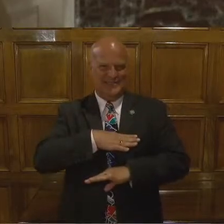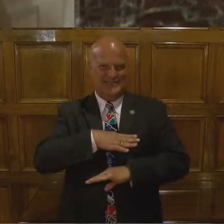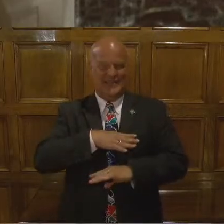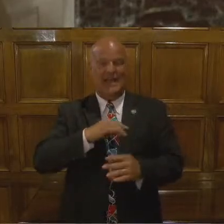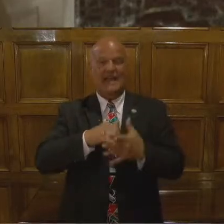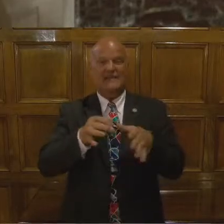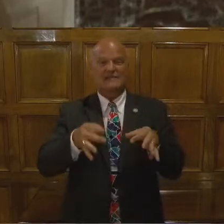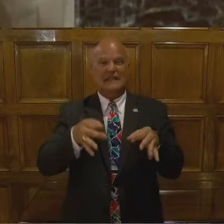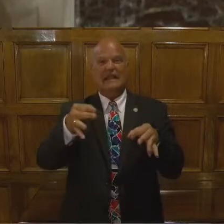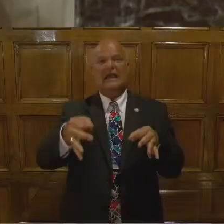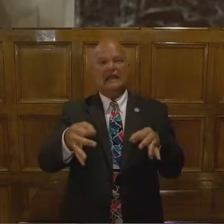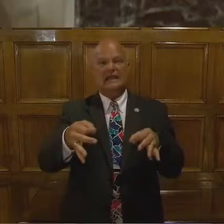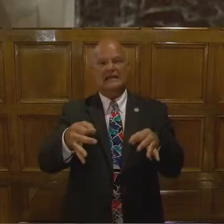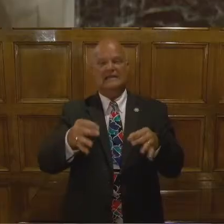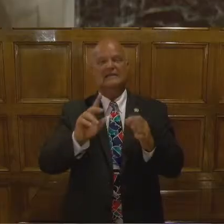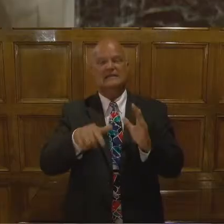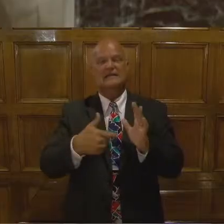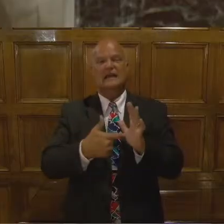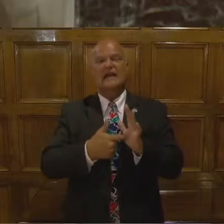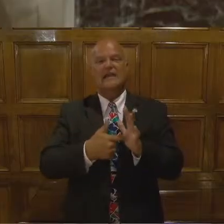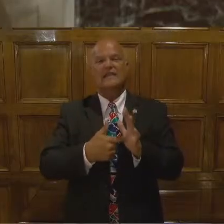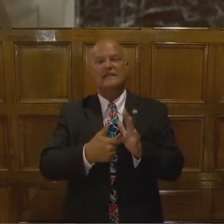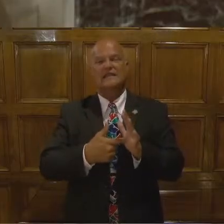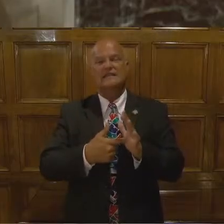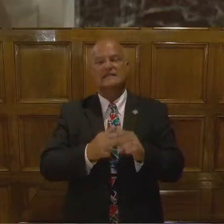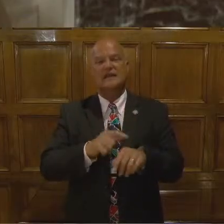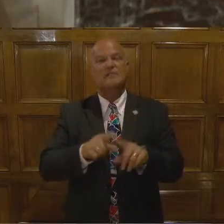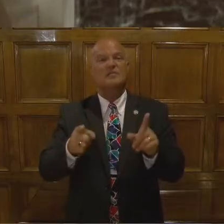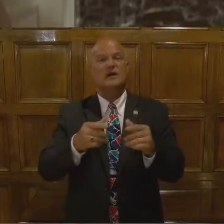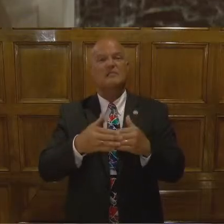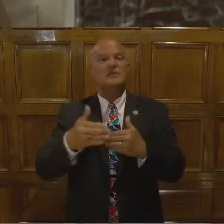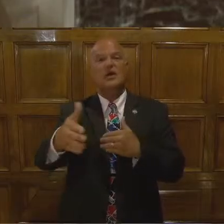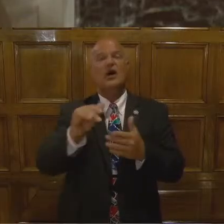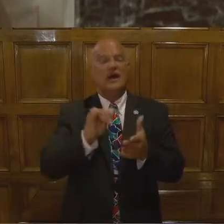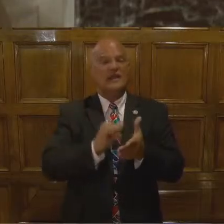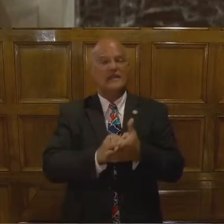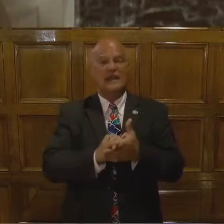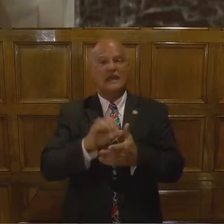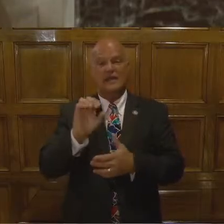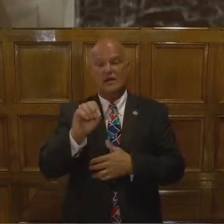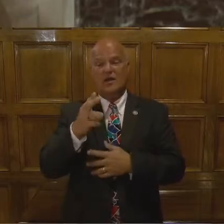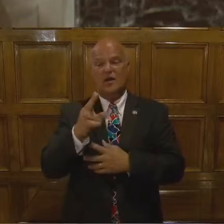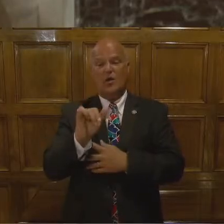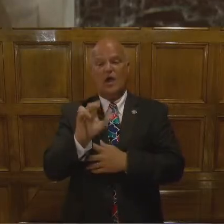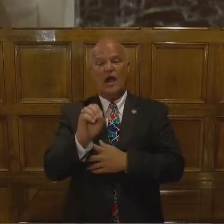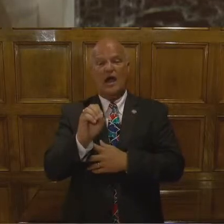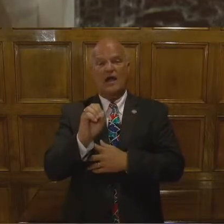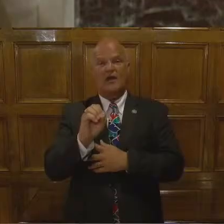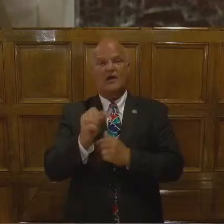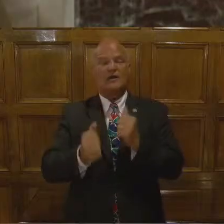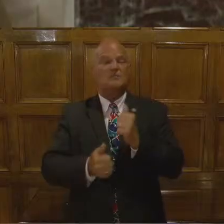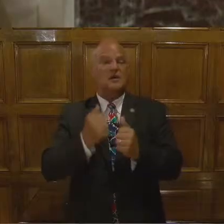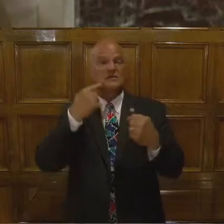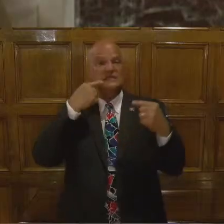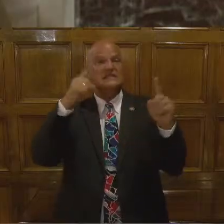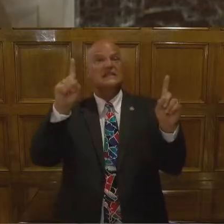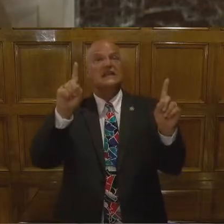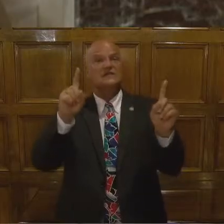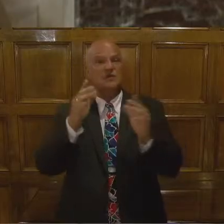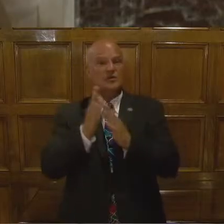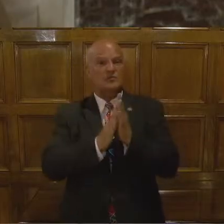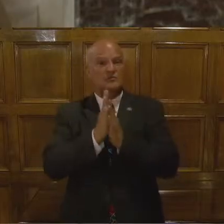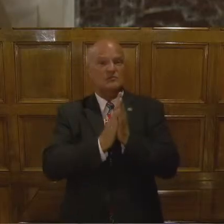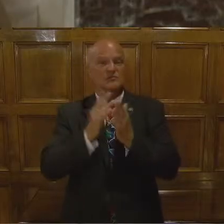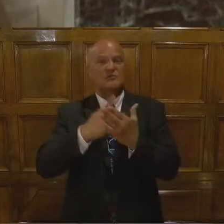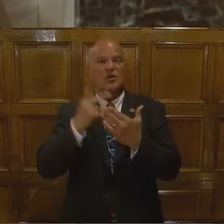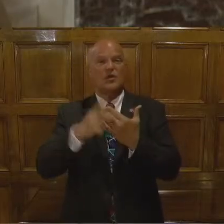was delayed in this instance. But even beyond that, Ohio, which probably had one of the most successful incentive programs,